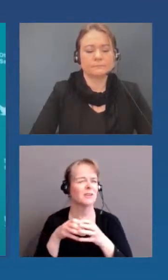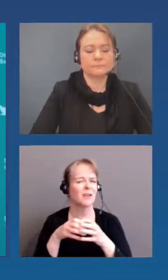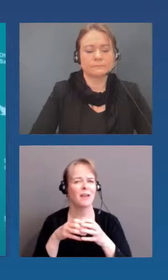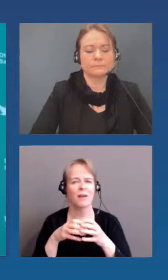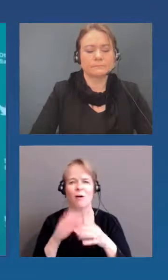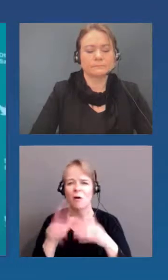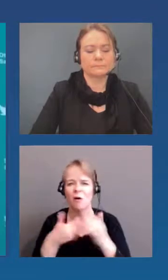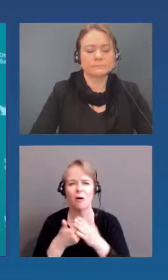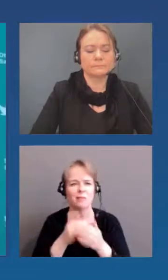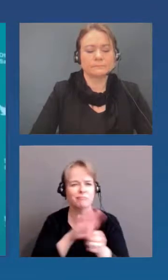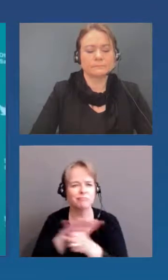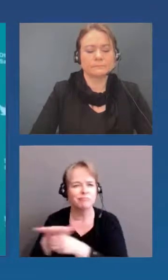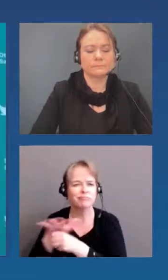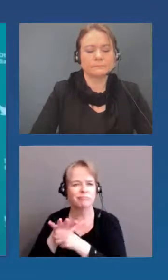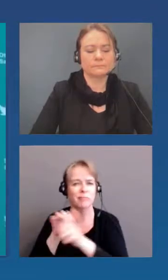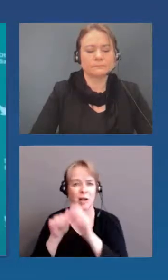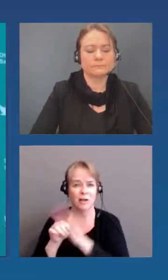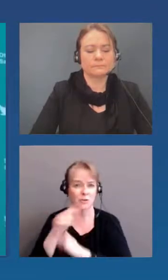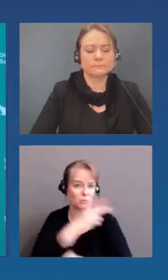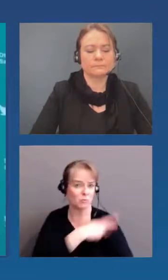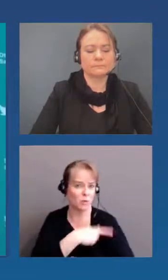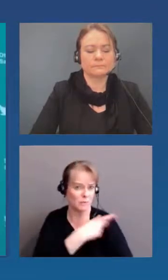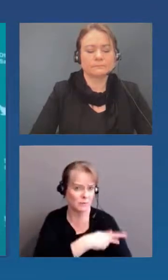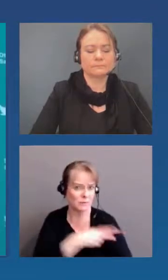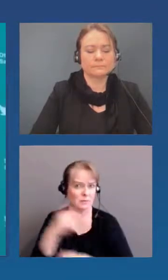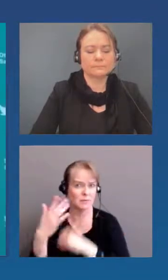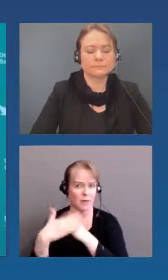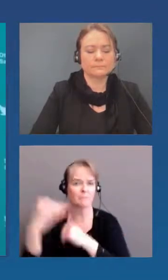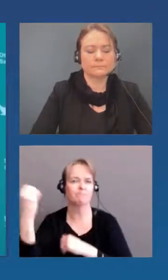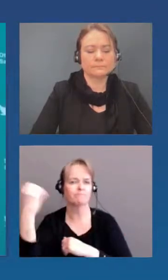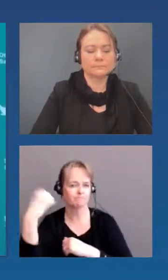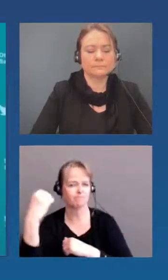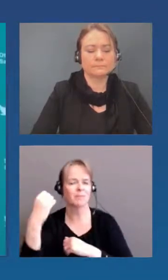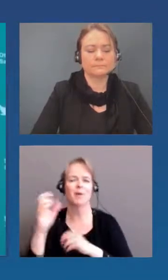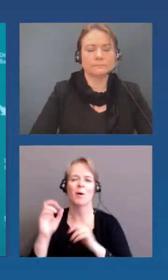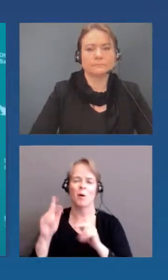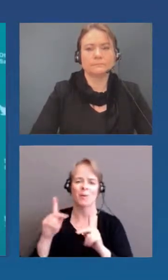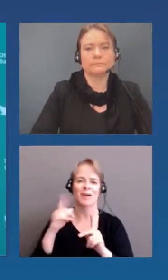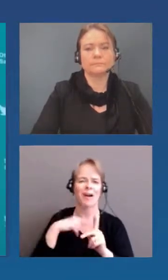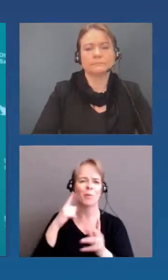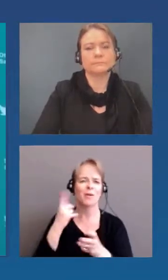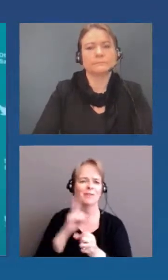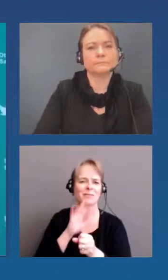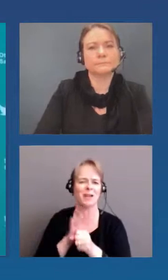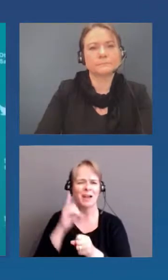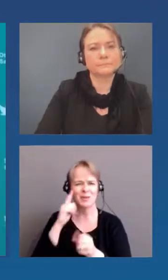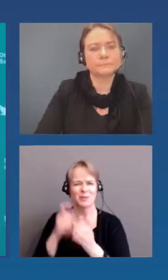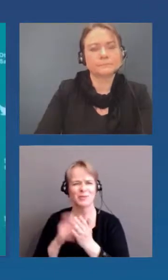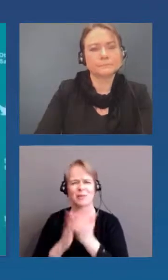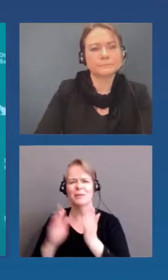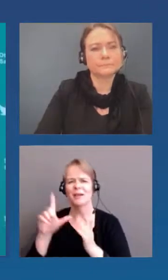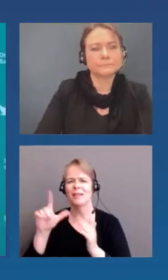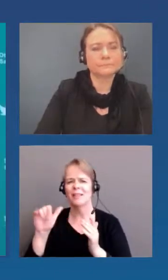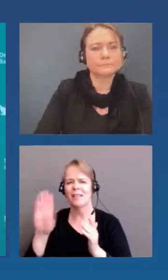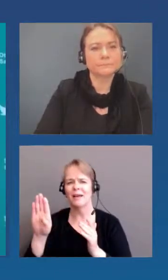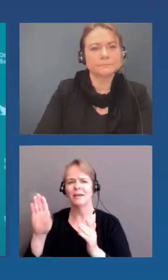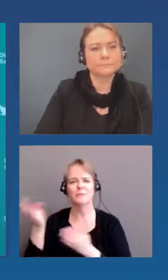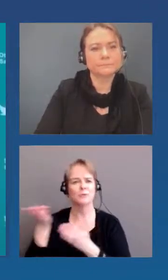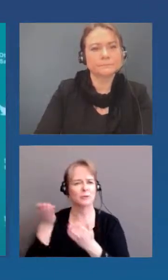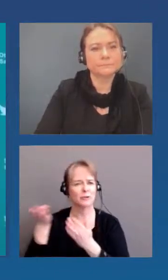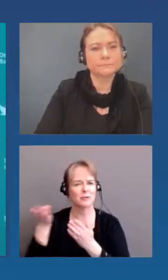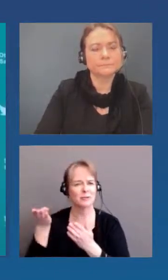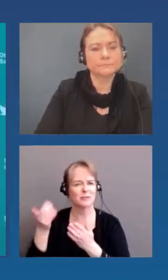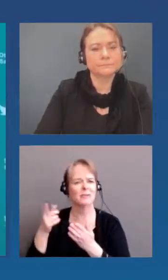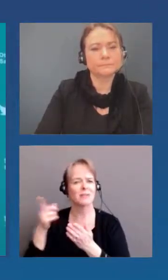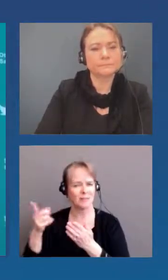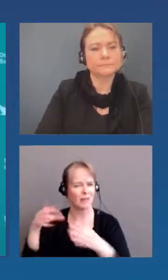guidance document? Just wanted to confirm that. I think I saw some groups like laboratory services maybe mentioned as